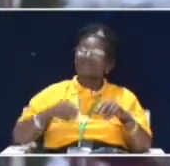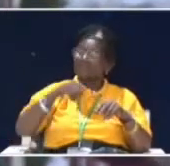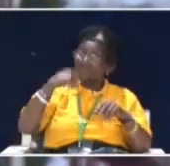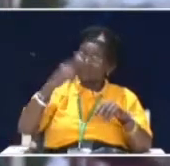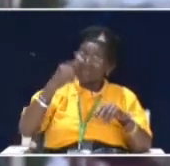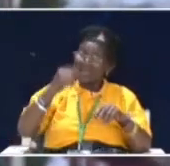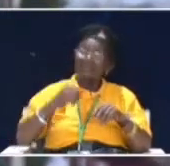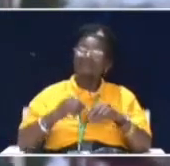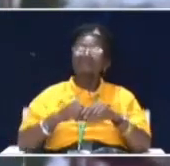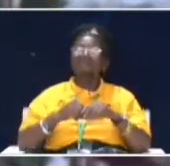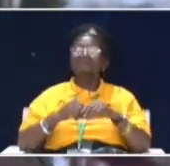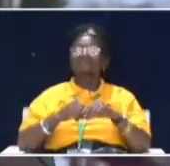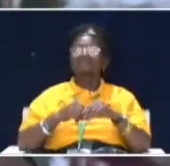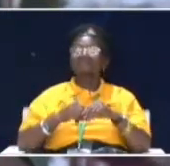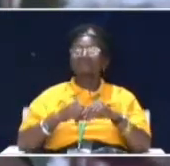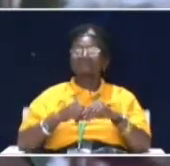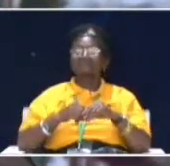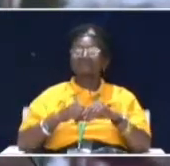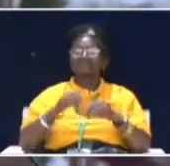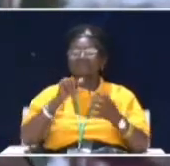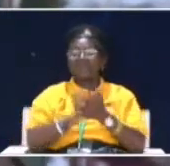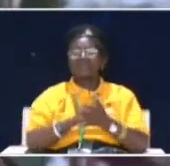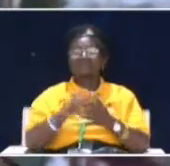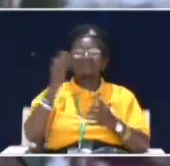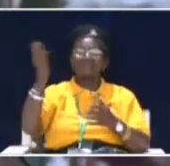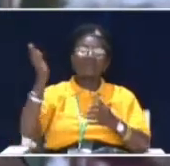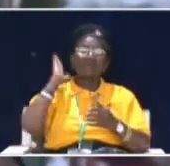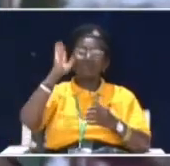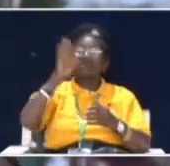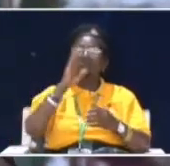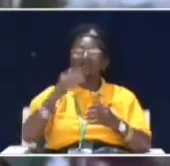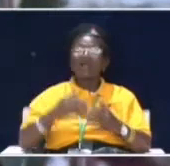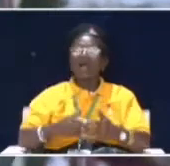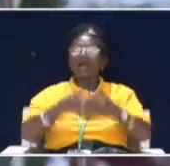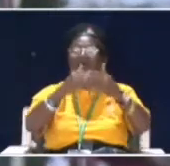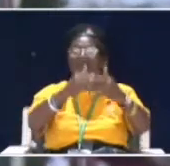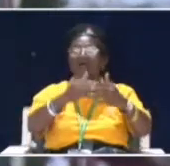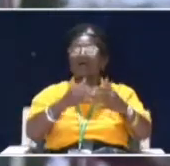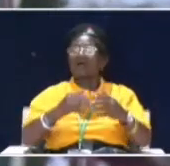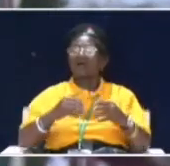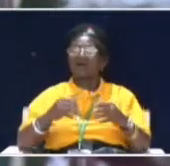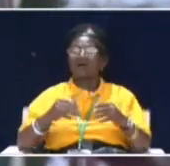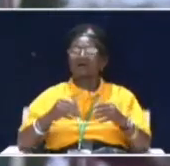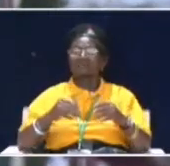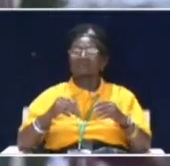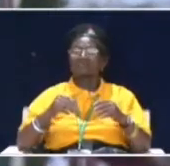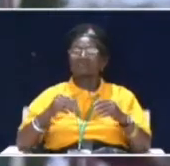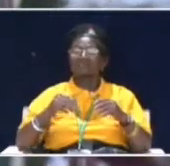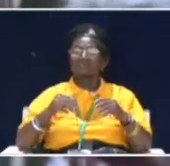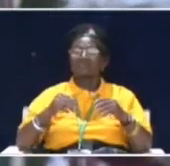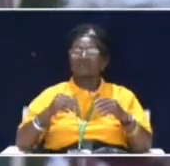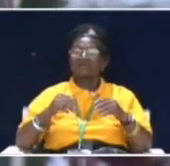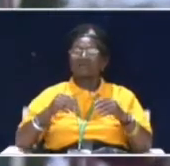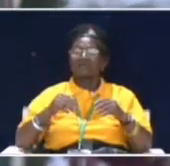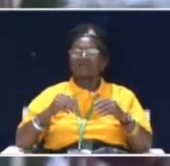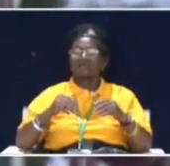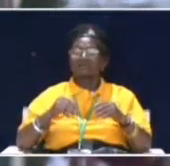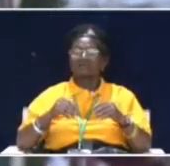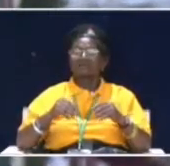wípé. That there will be an advance guard. Pé àwọn kan wà tí wọ́n máa ṣáájú rẹ̀